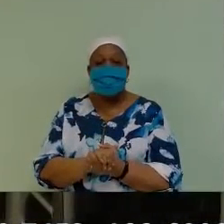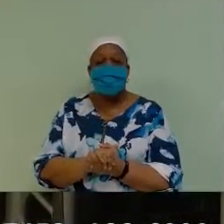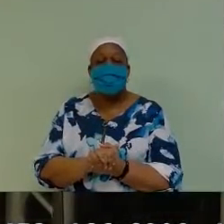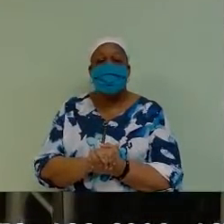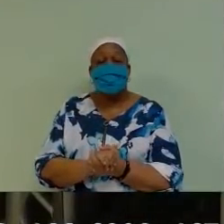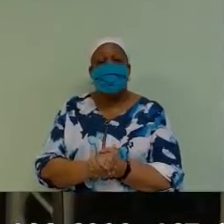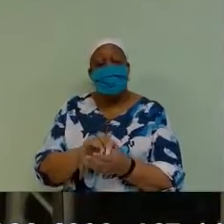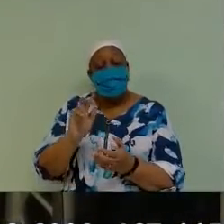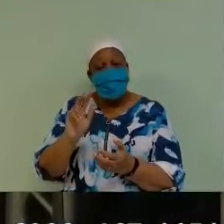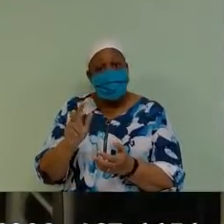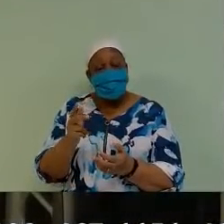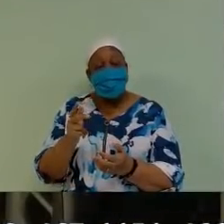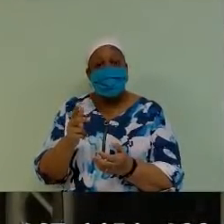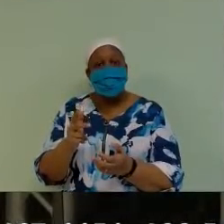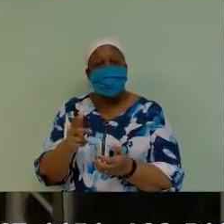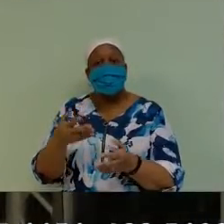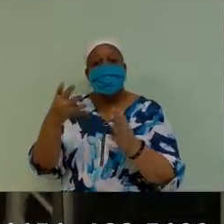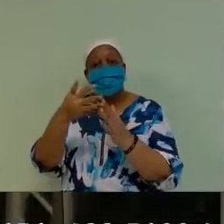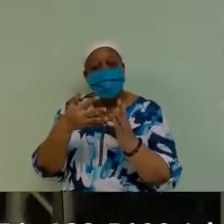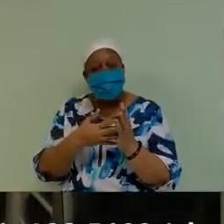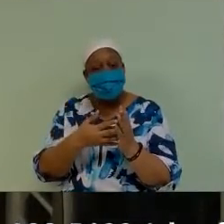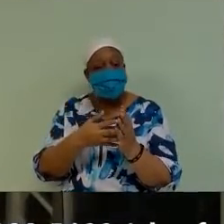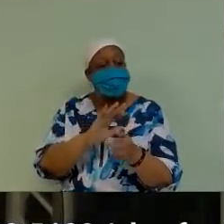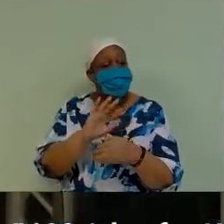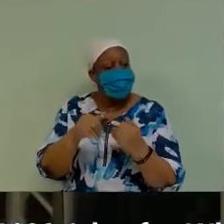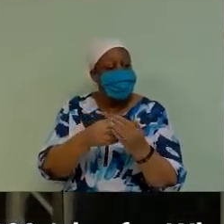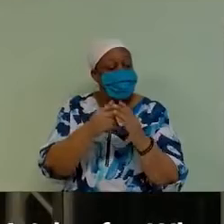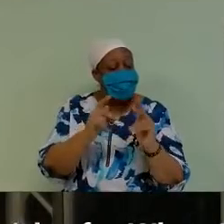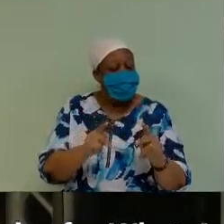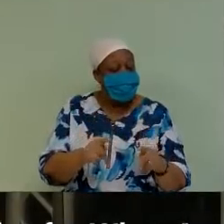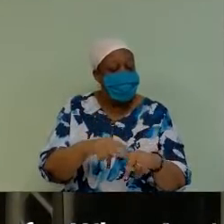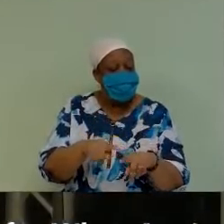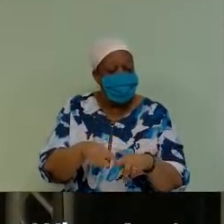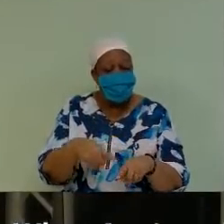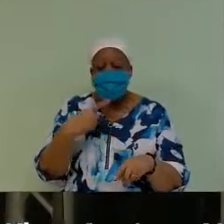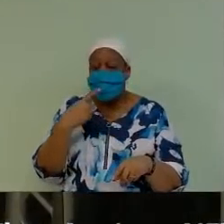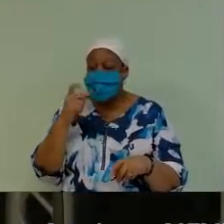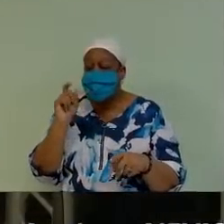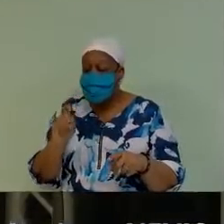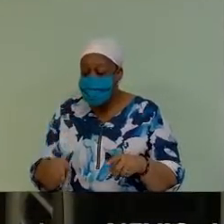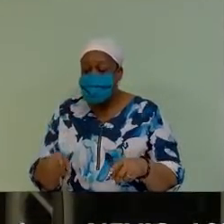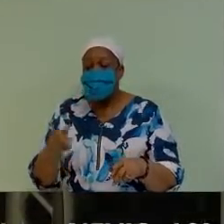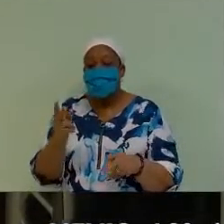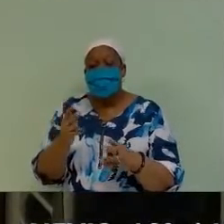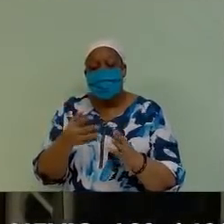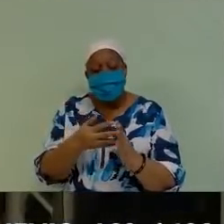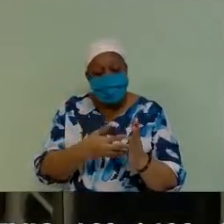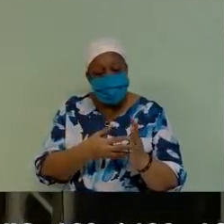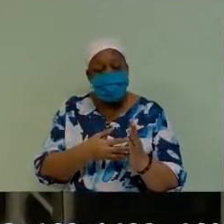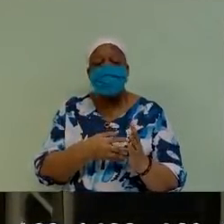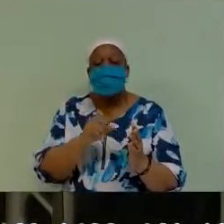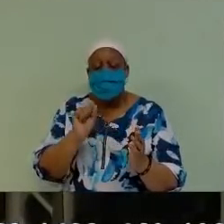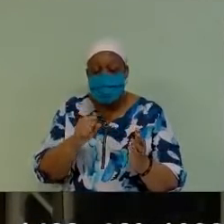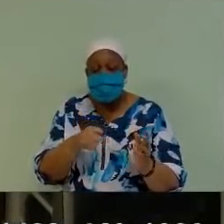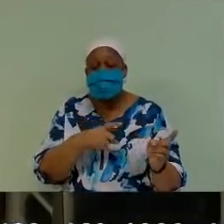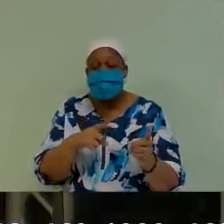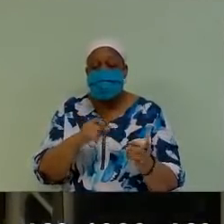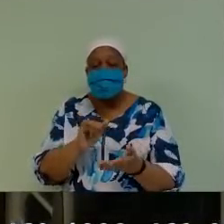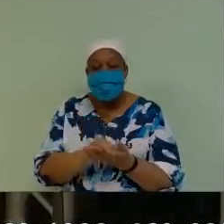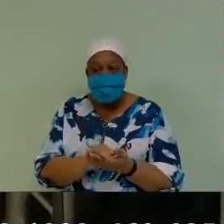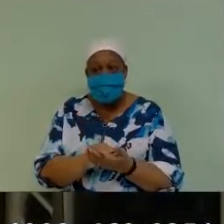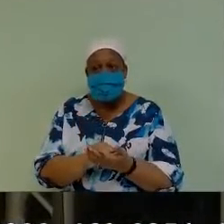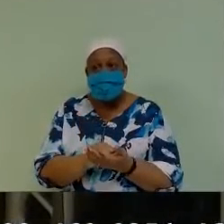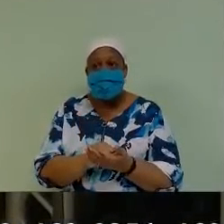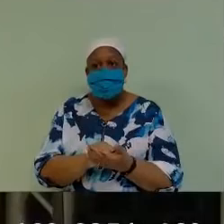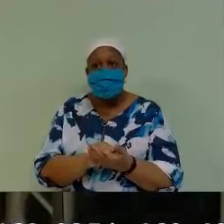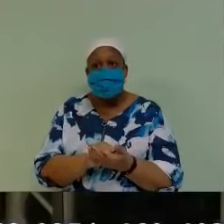ensured that every person who needed to be tested was tested. There are a couple other things that contributed to their success.